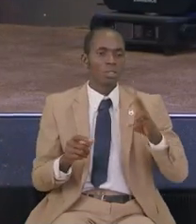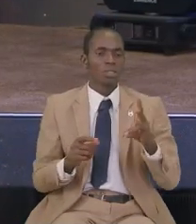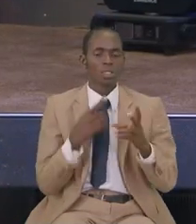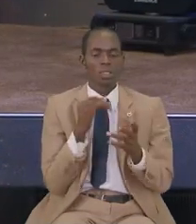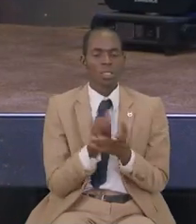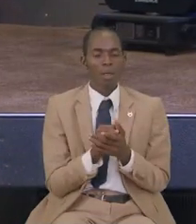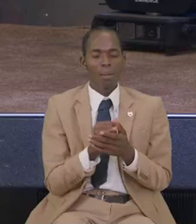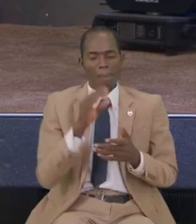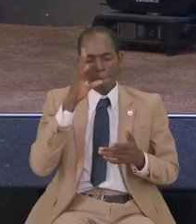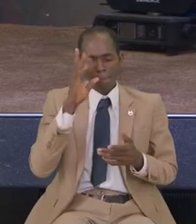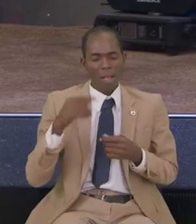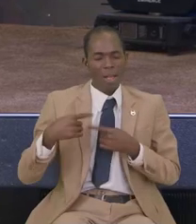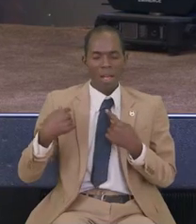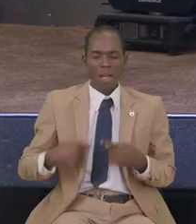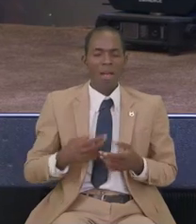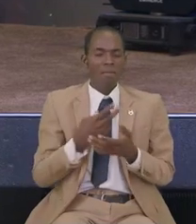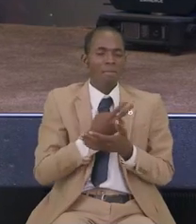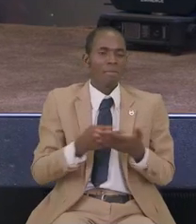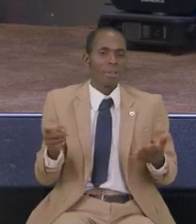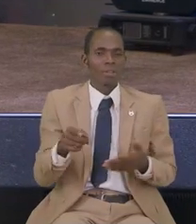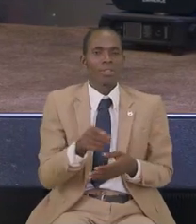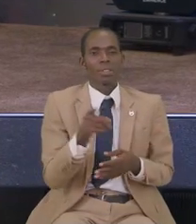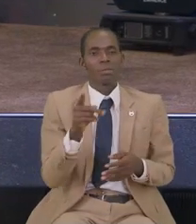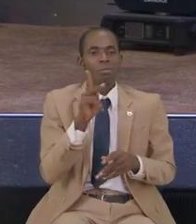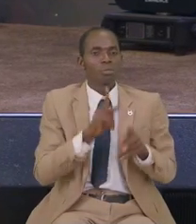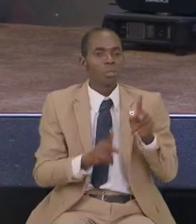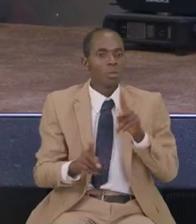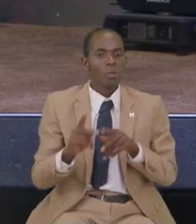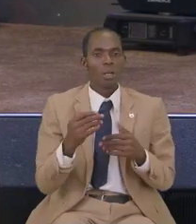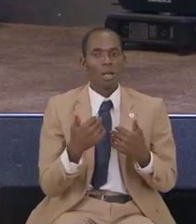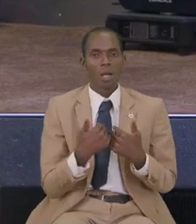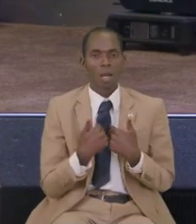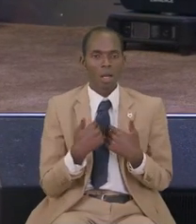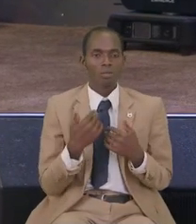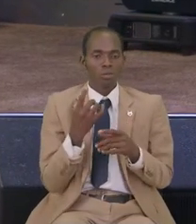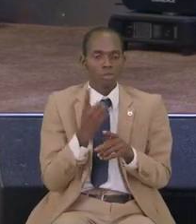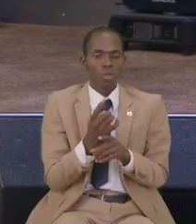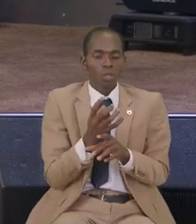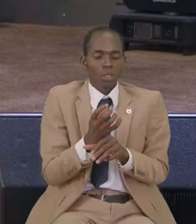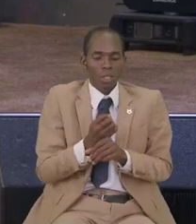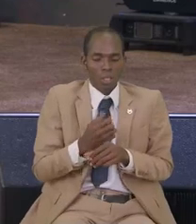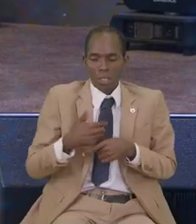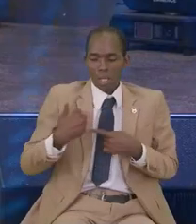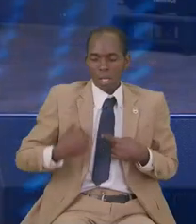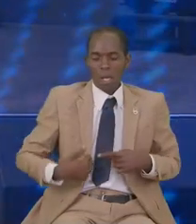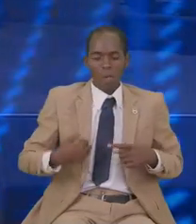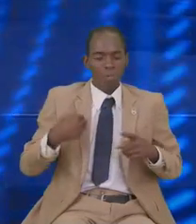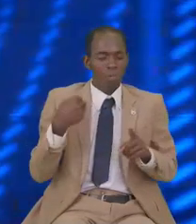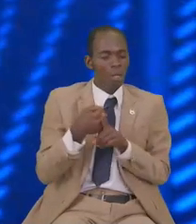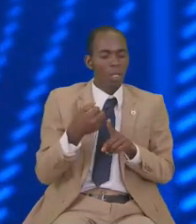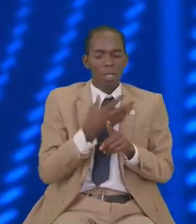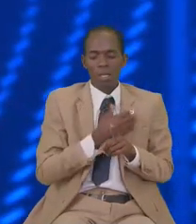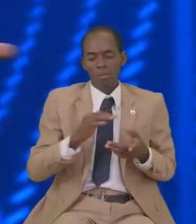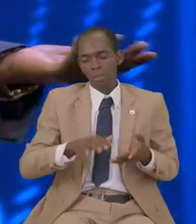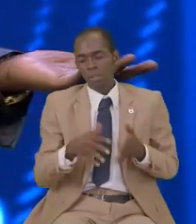heart failing them. Have you heard people have just heart attack and they are gone. They appeared healthy